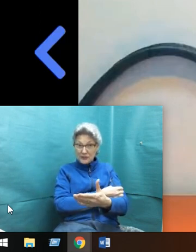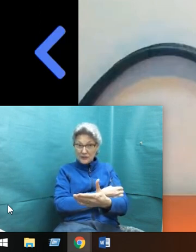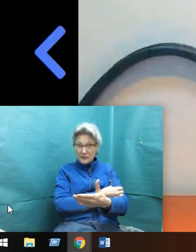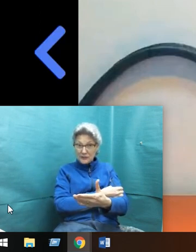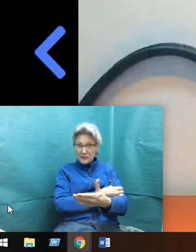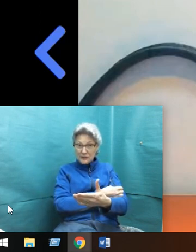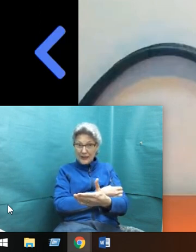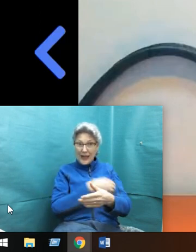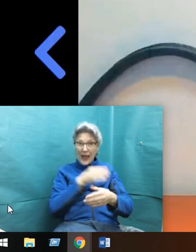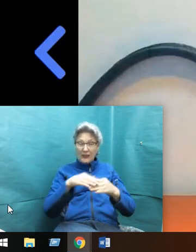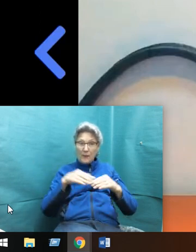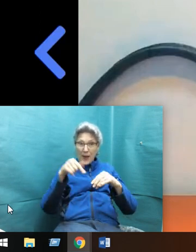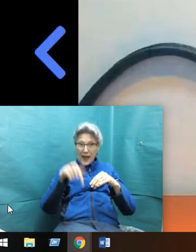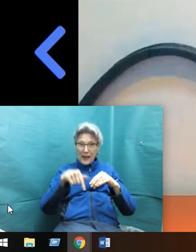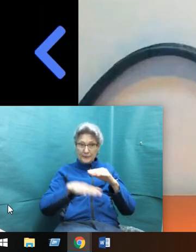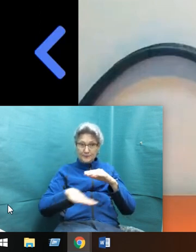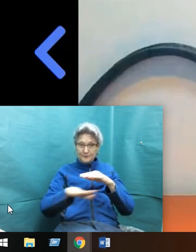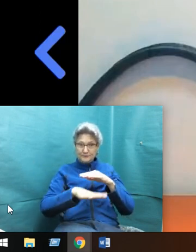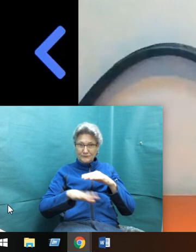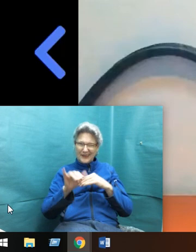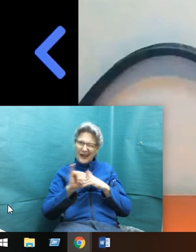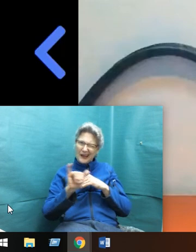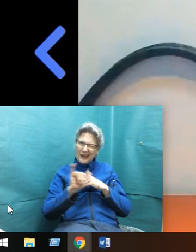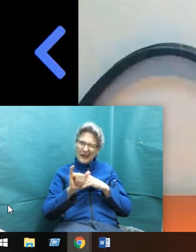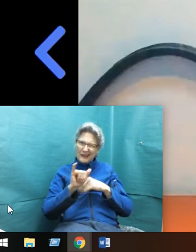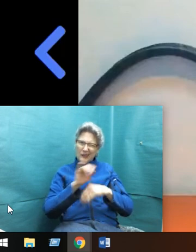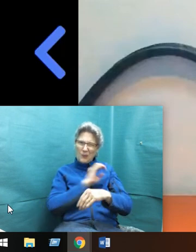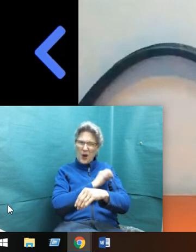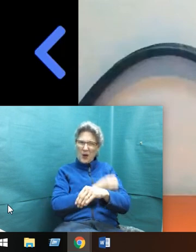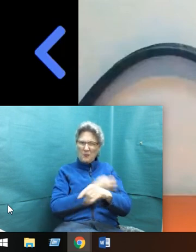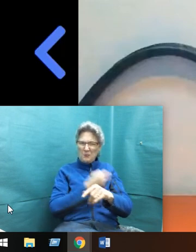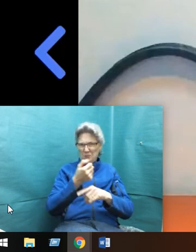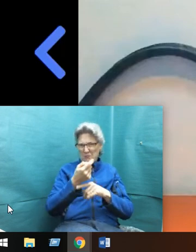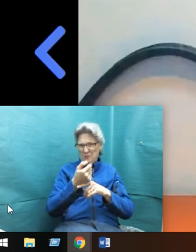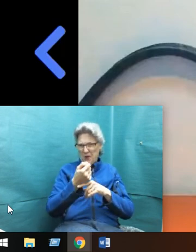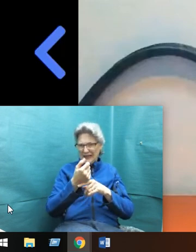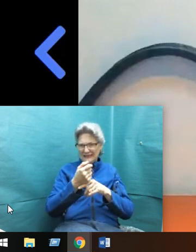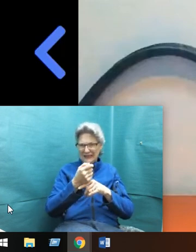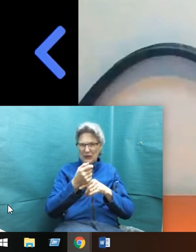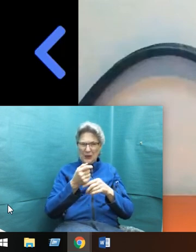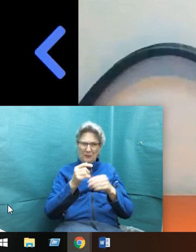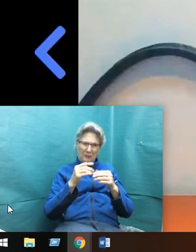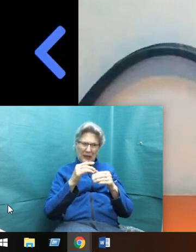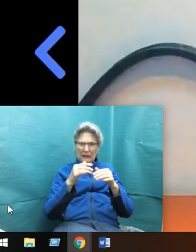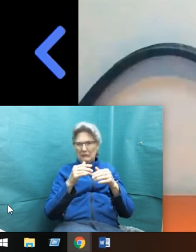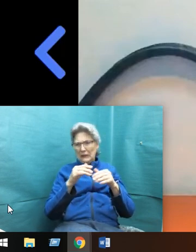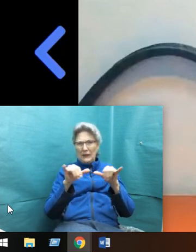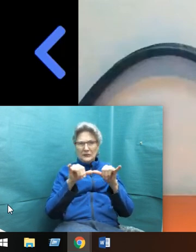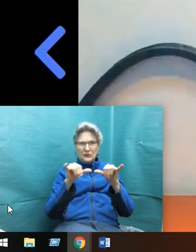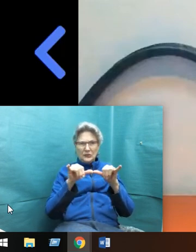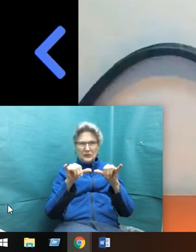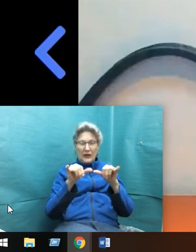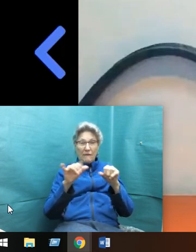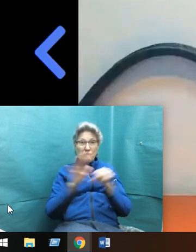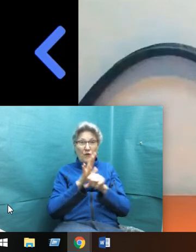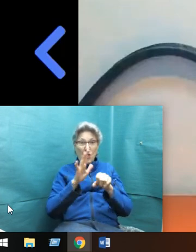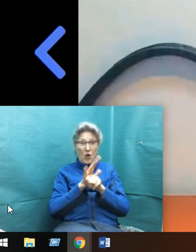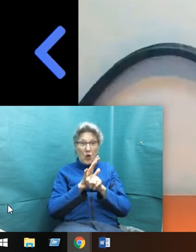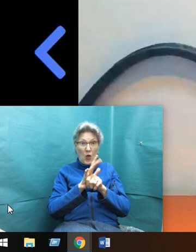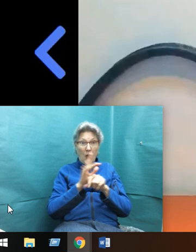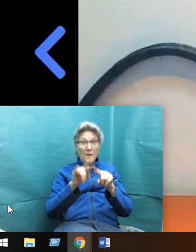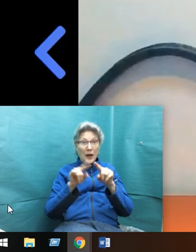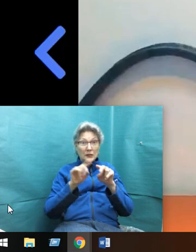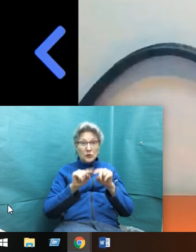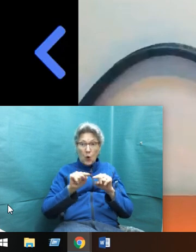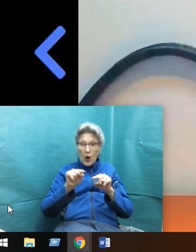dropped. You know, it's kind of like the marble has an energy meter, and at this point it's fully charged. In order to climb the second